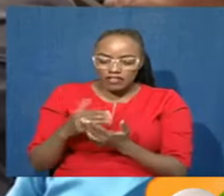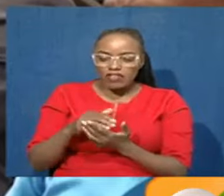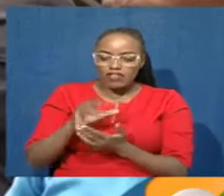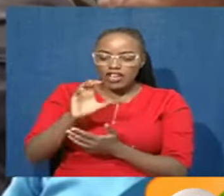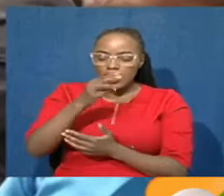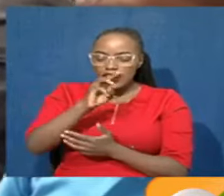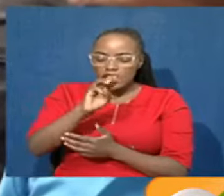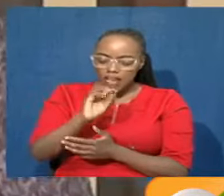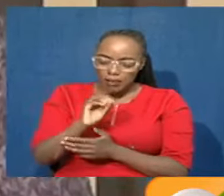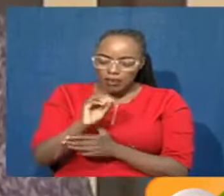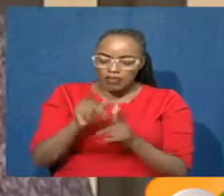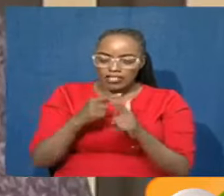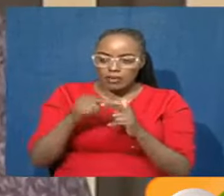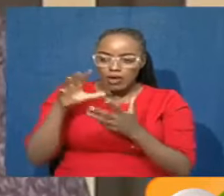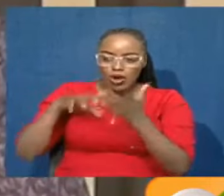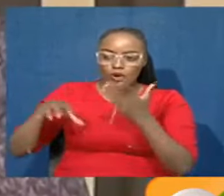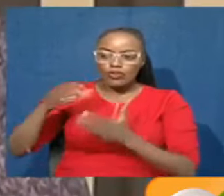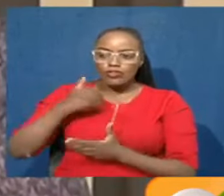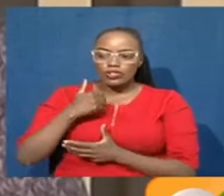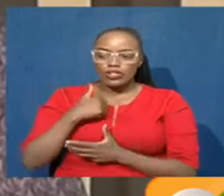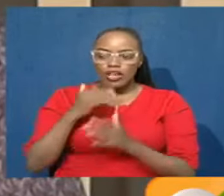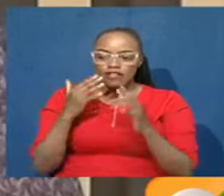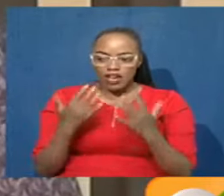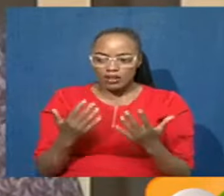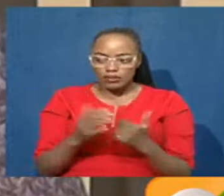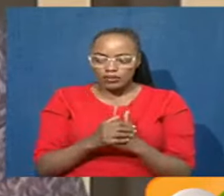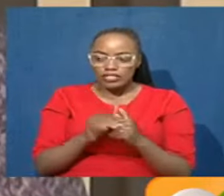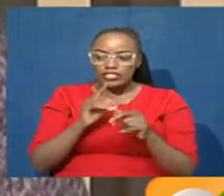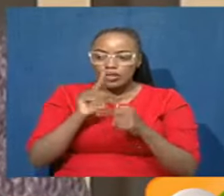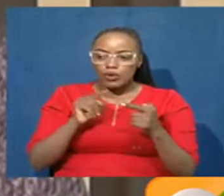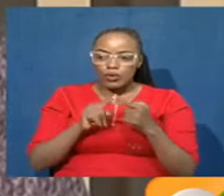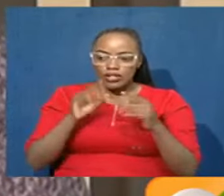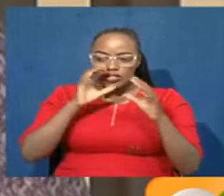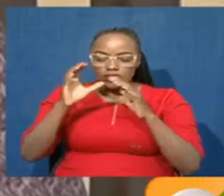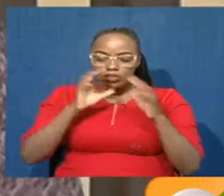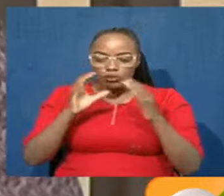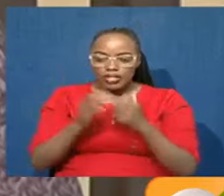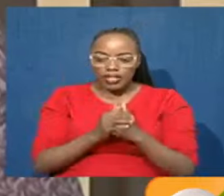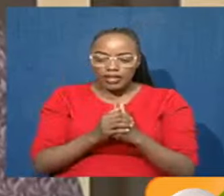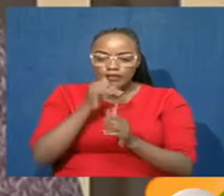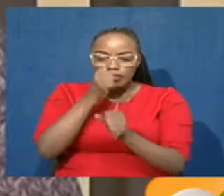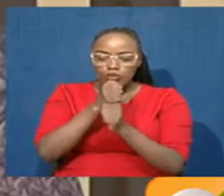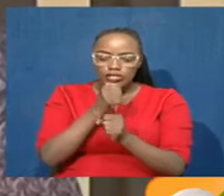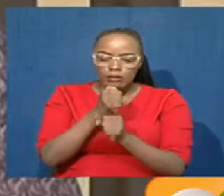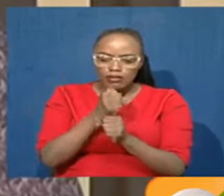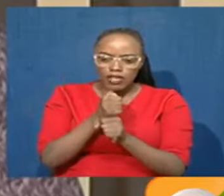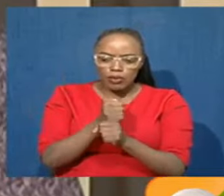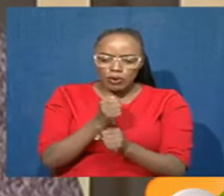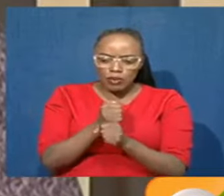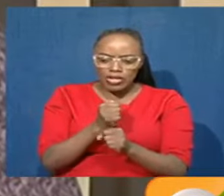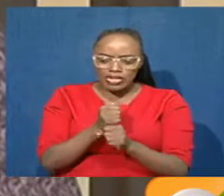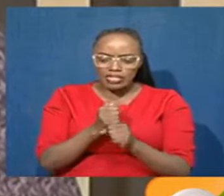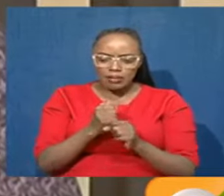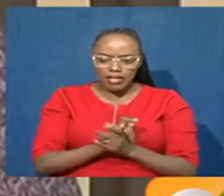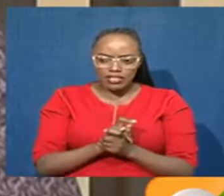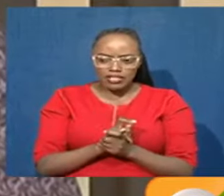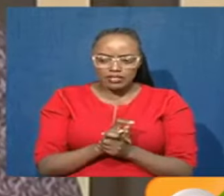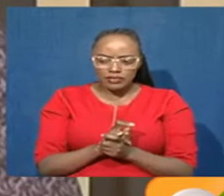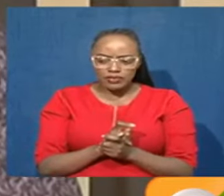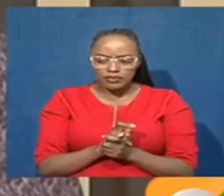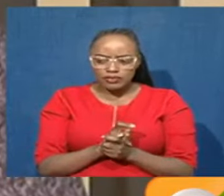there was a confusion in terms of when we communicated to the facility owners and the service providers. I